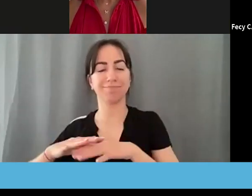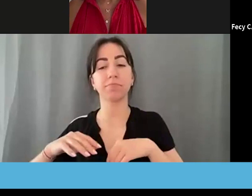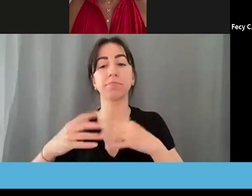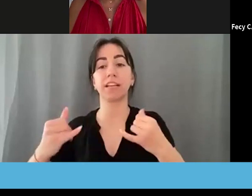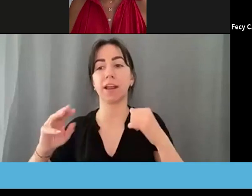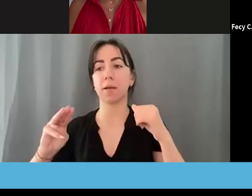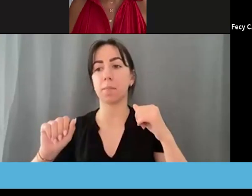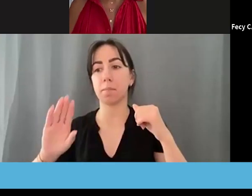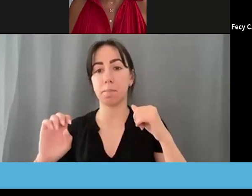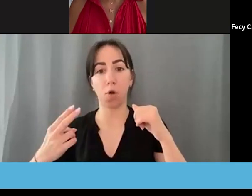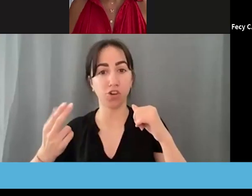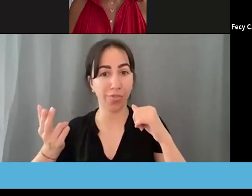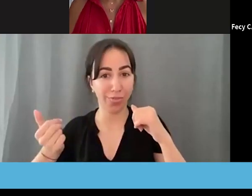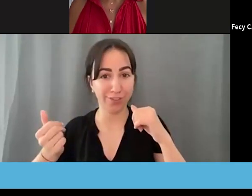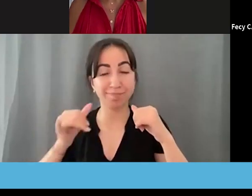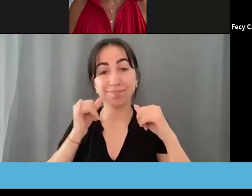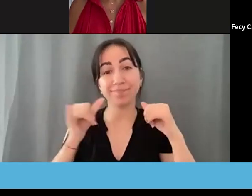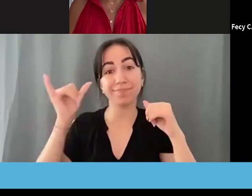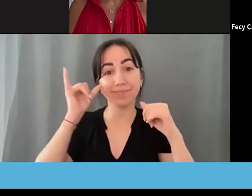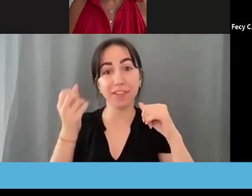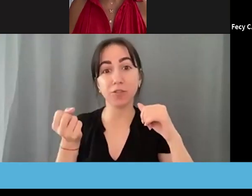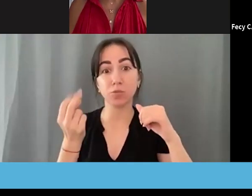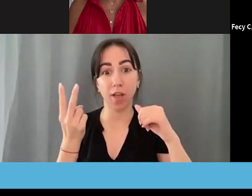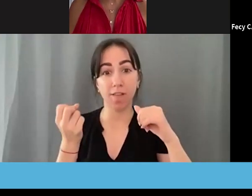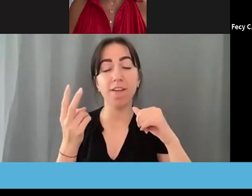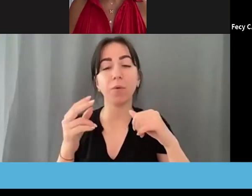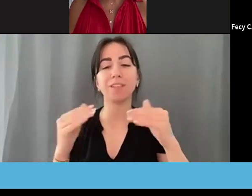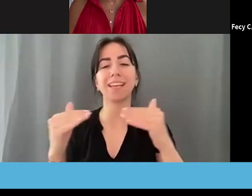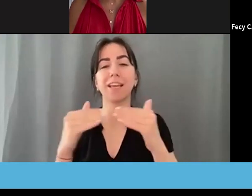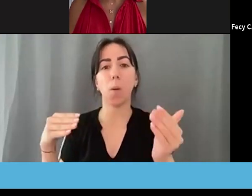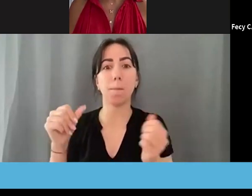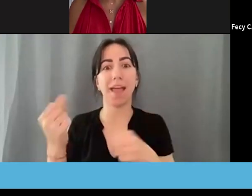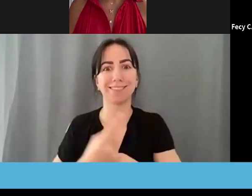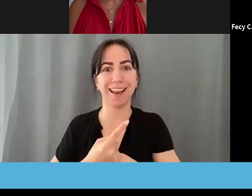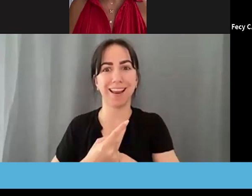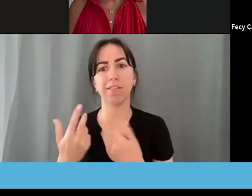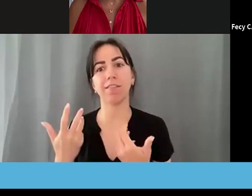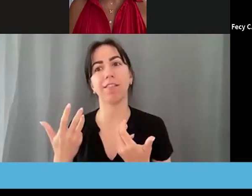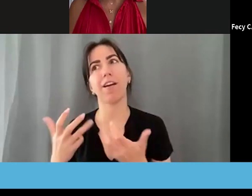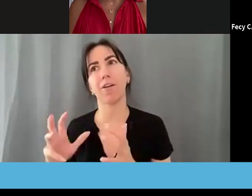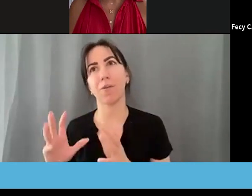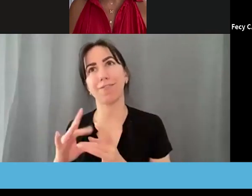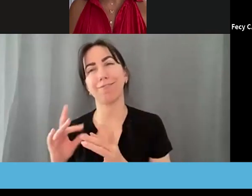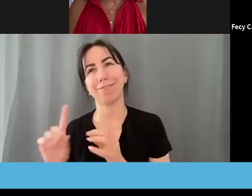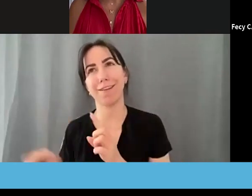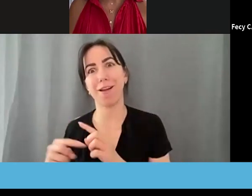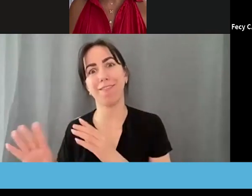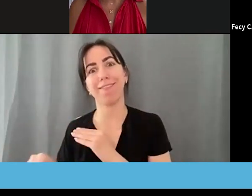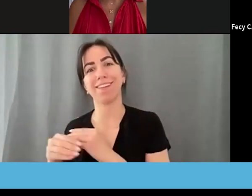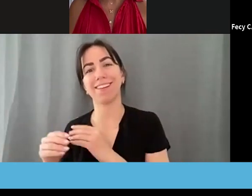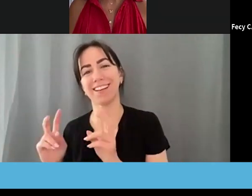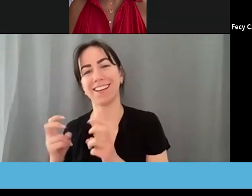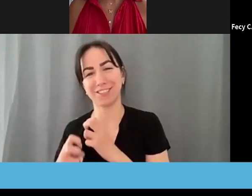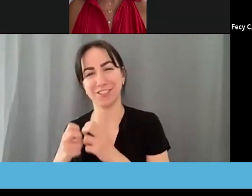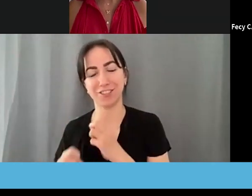March 13th, and yesterday on March 12th was Equal Pay Day. So not to bring another sort of issue with our glass ceiling, we're talking about breaking glass ceilings,